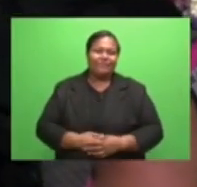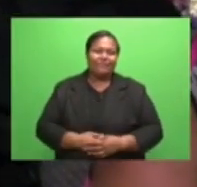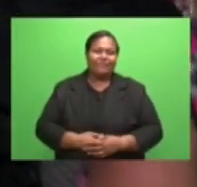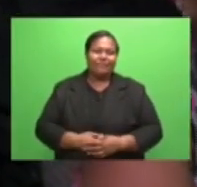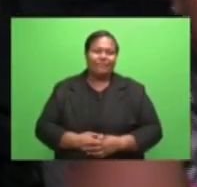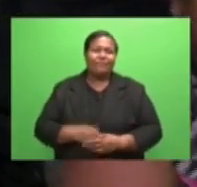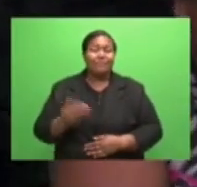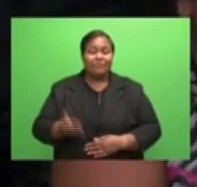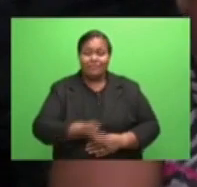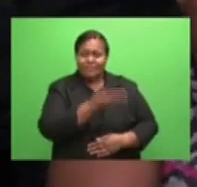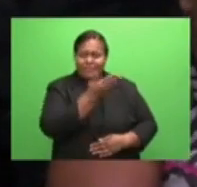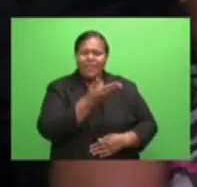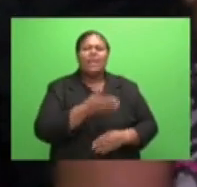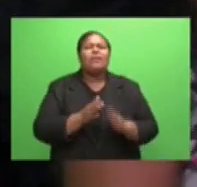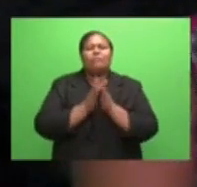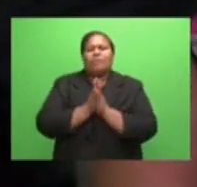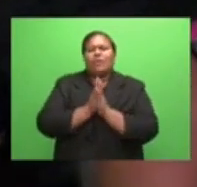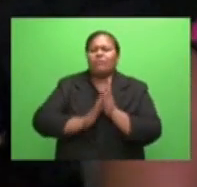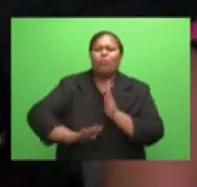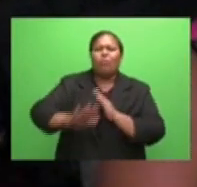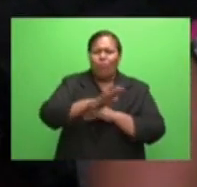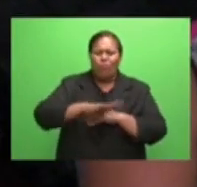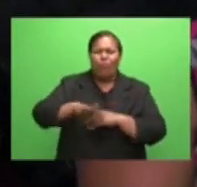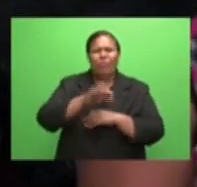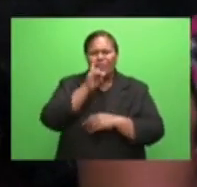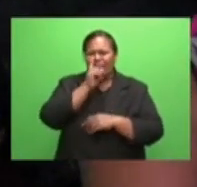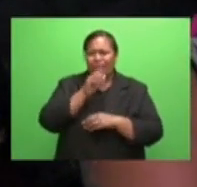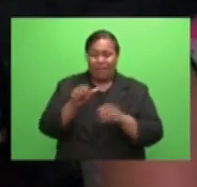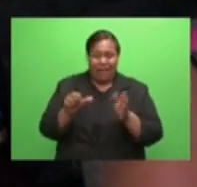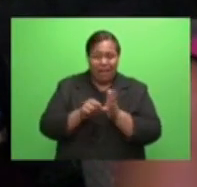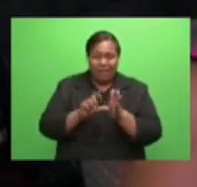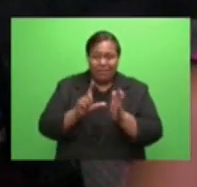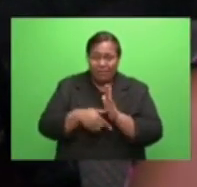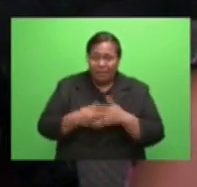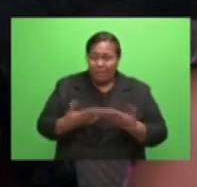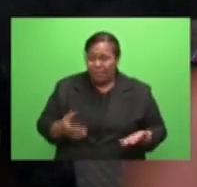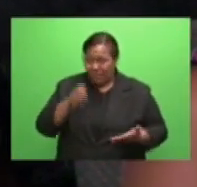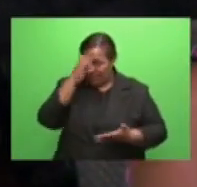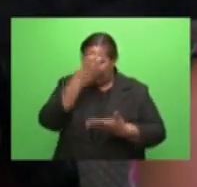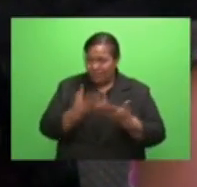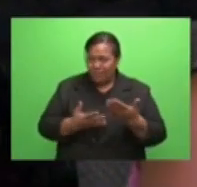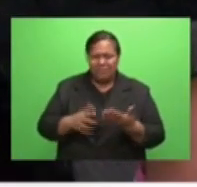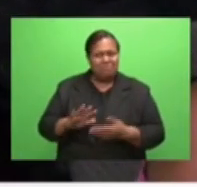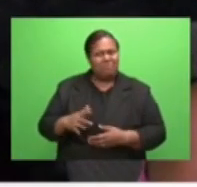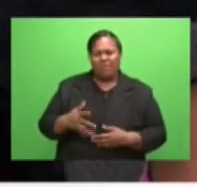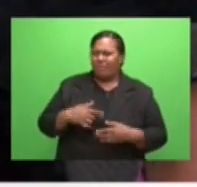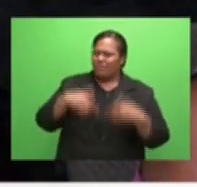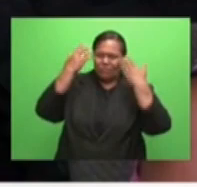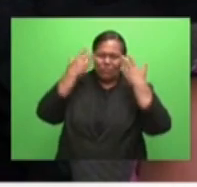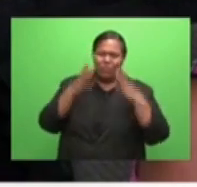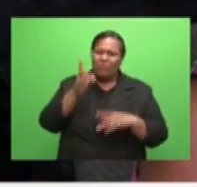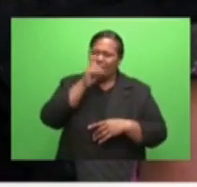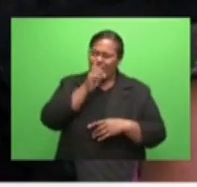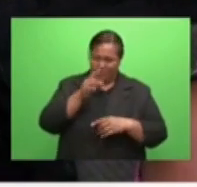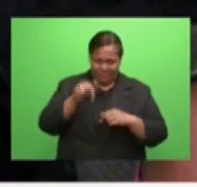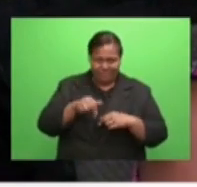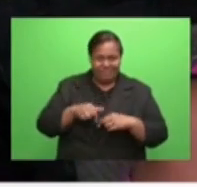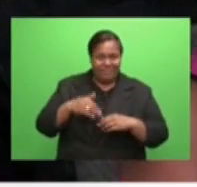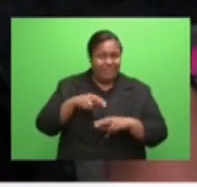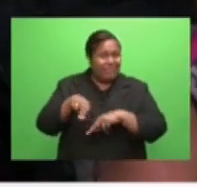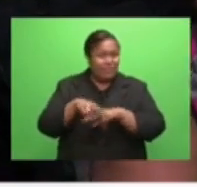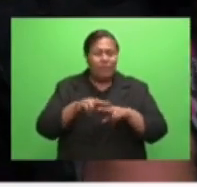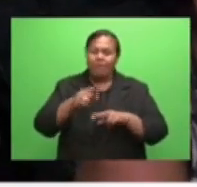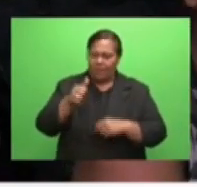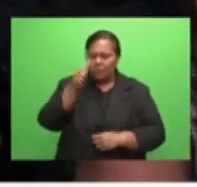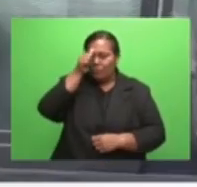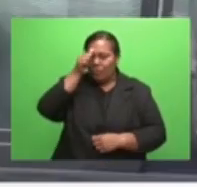I am praying for everyone in these hard times that we're living in. I may not know everyone in our country, but I know that we're all going through